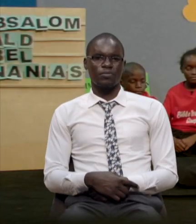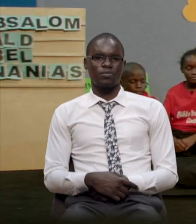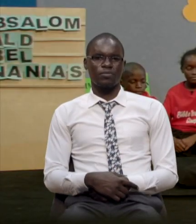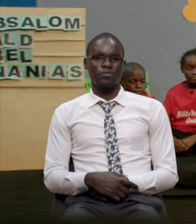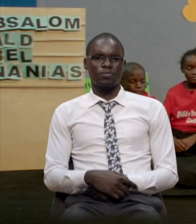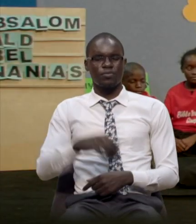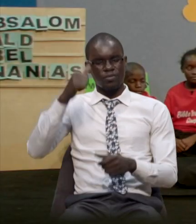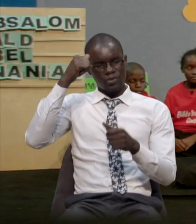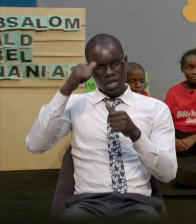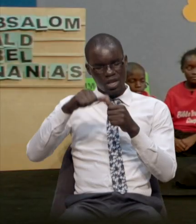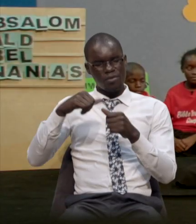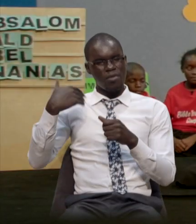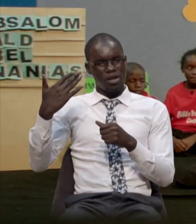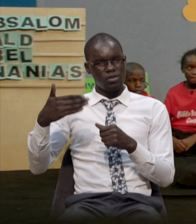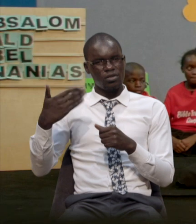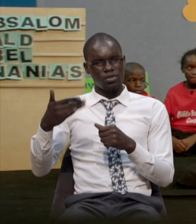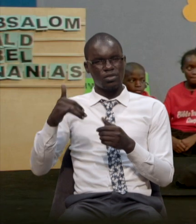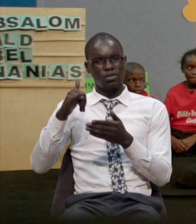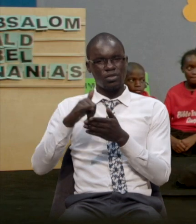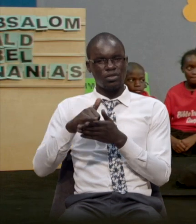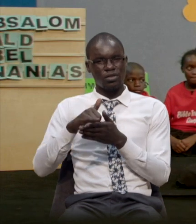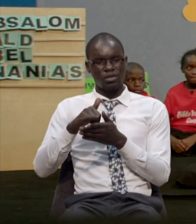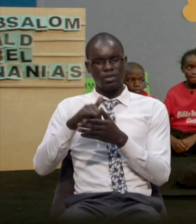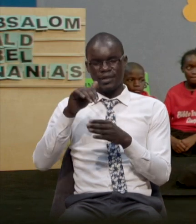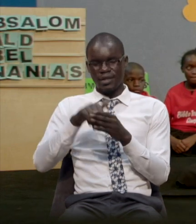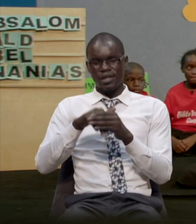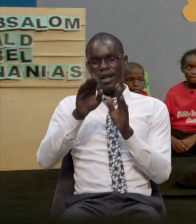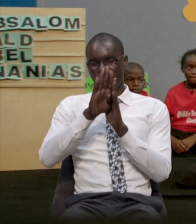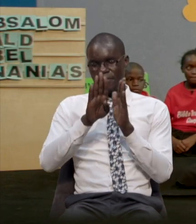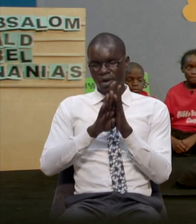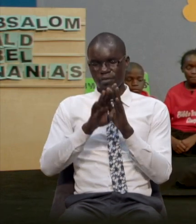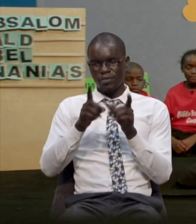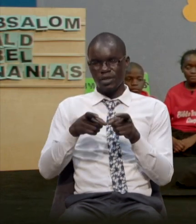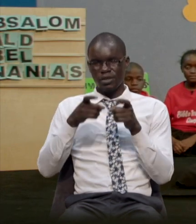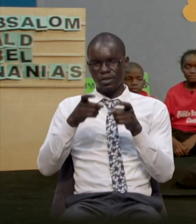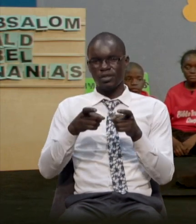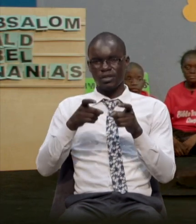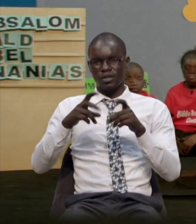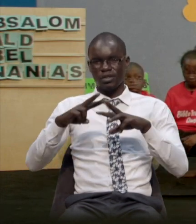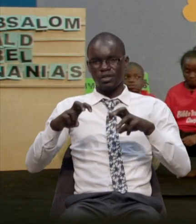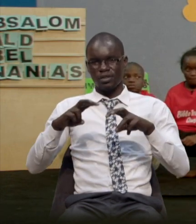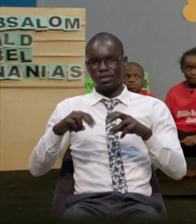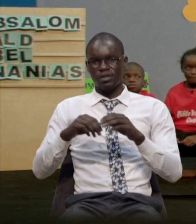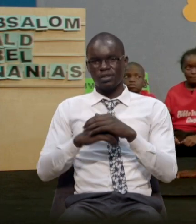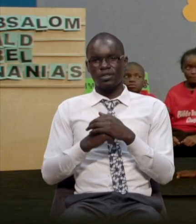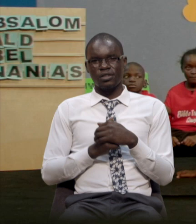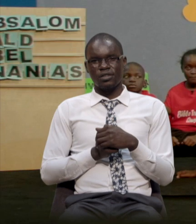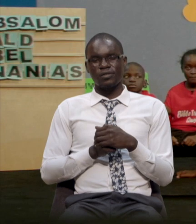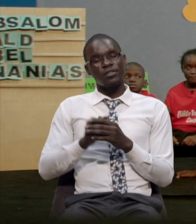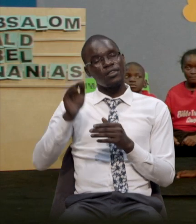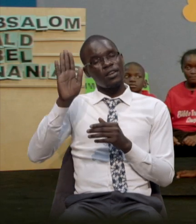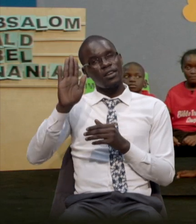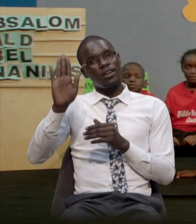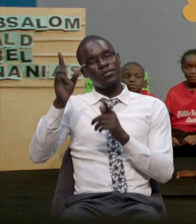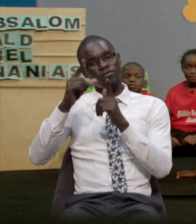And remember always that at Bible Treasure Quest is the program always to be. Thy word